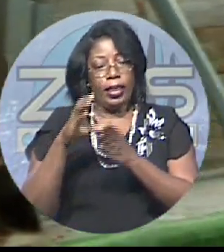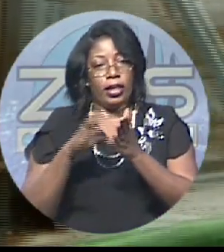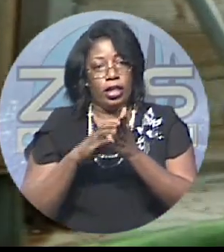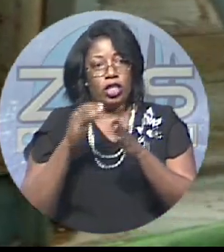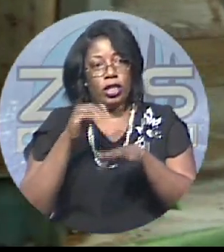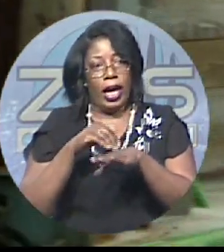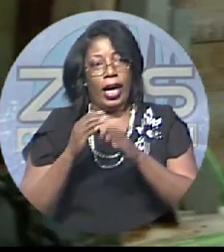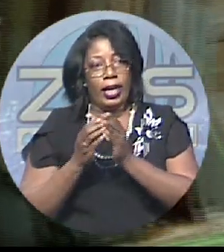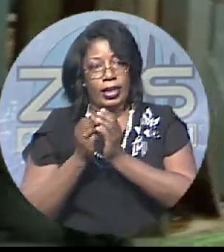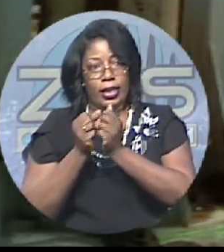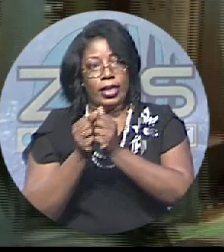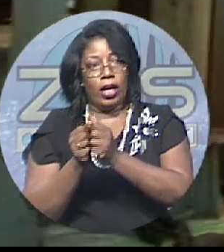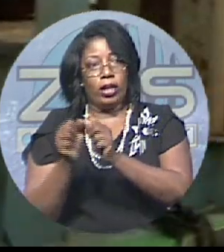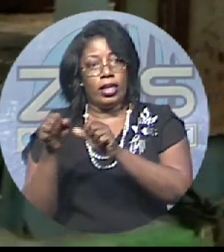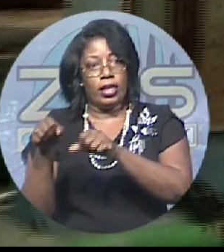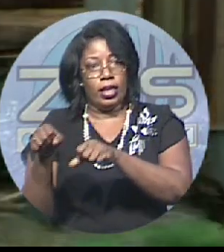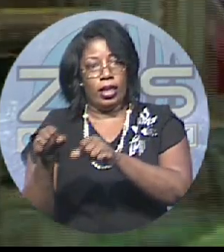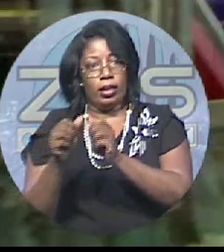sea.